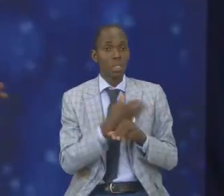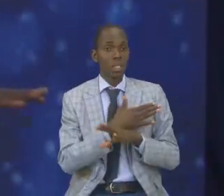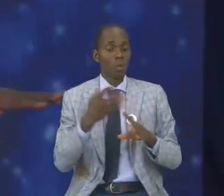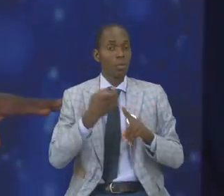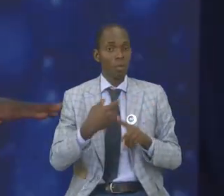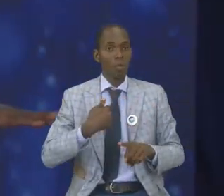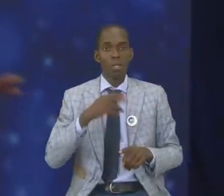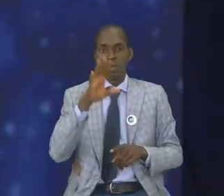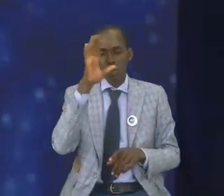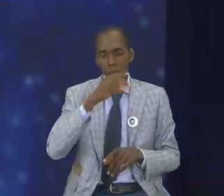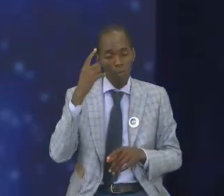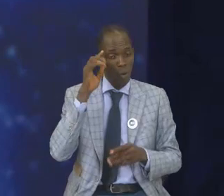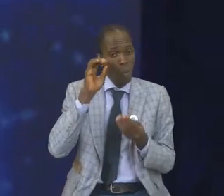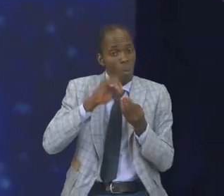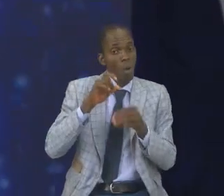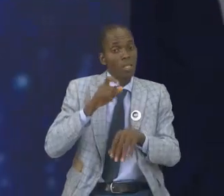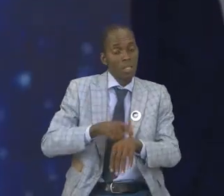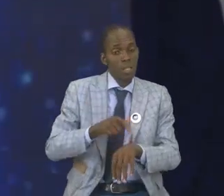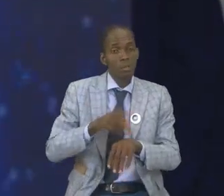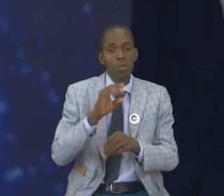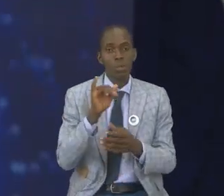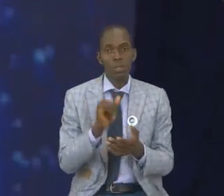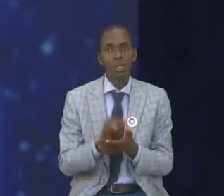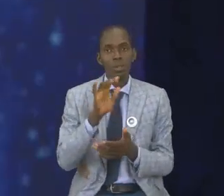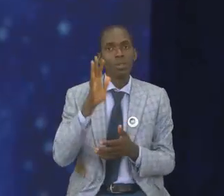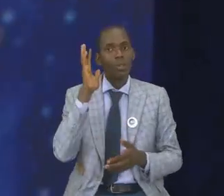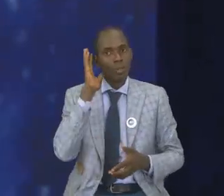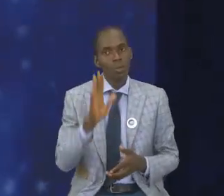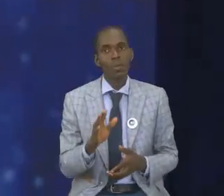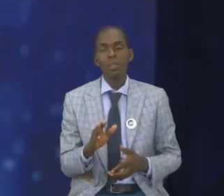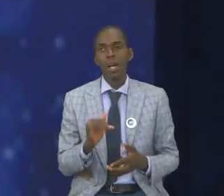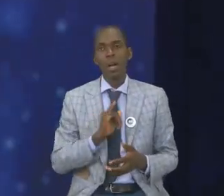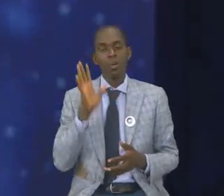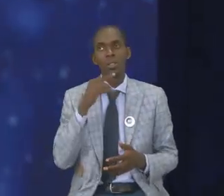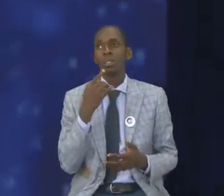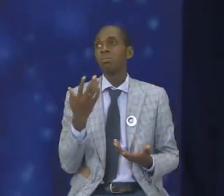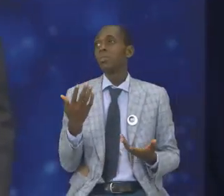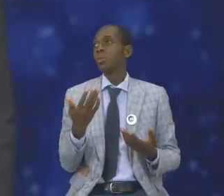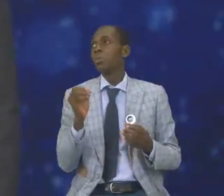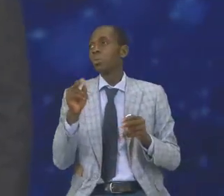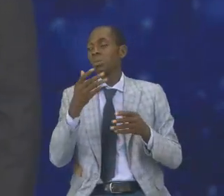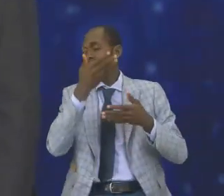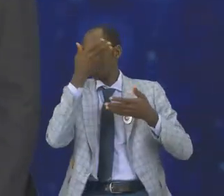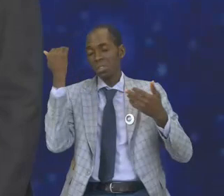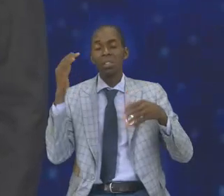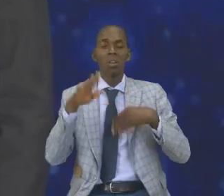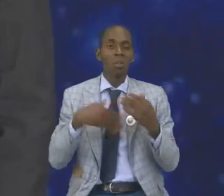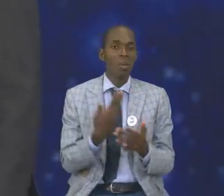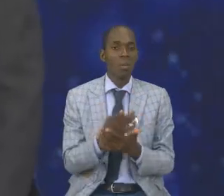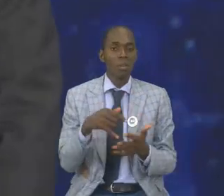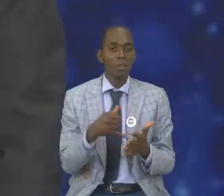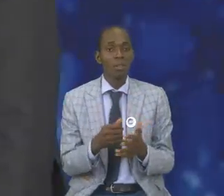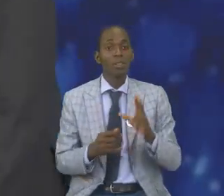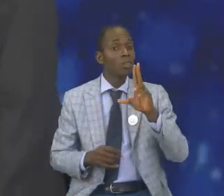you're looking for time so that I then was okay, leave them. He wouldn't give them time. He said, now